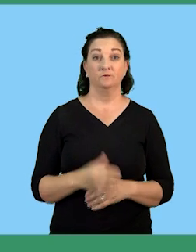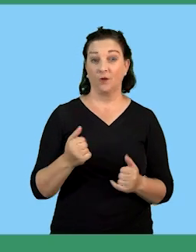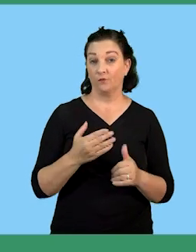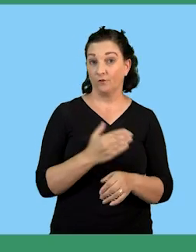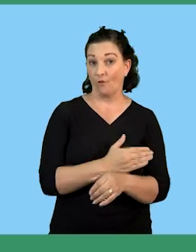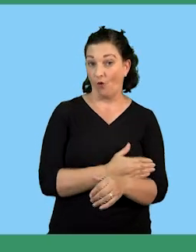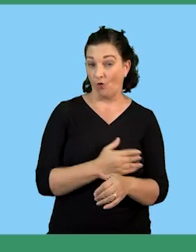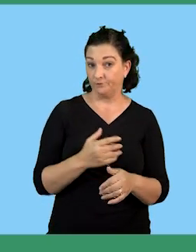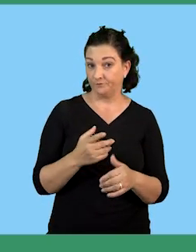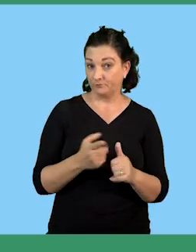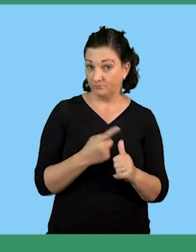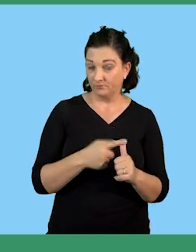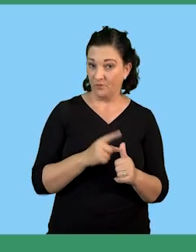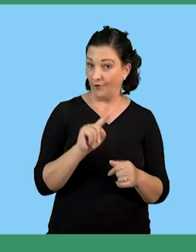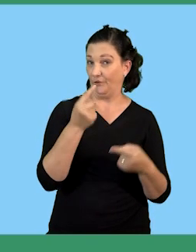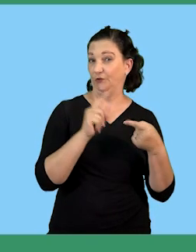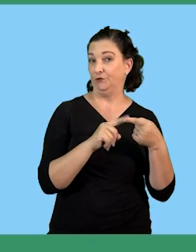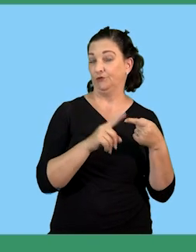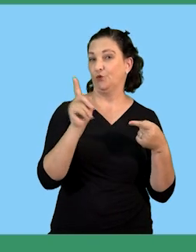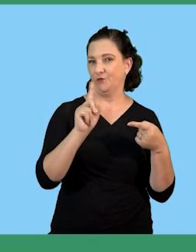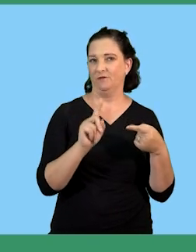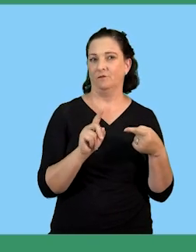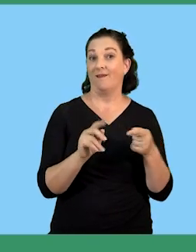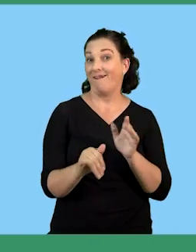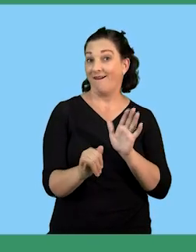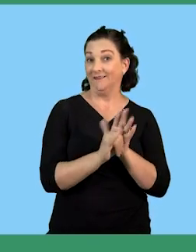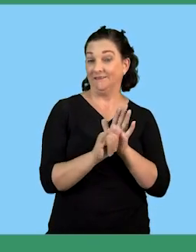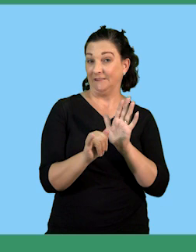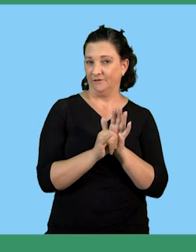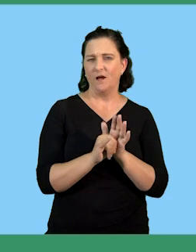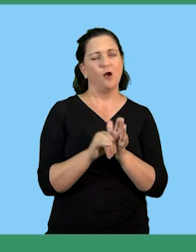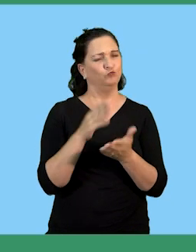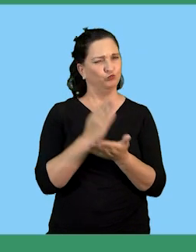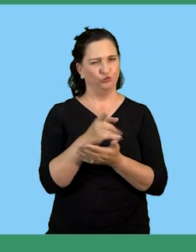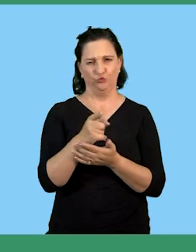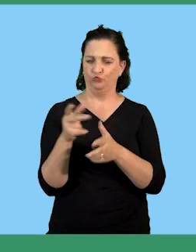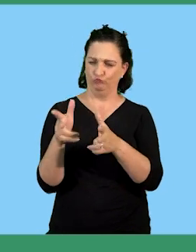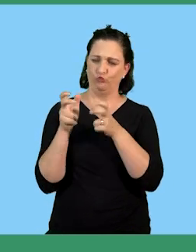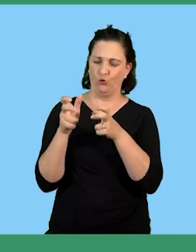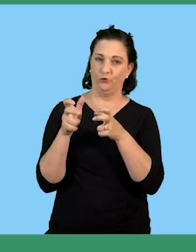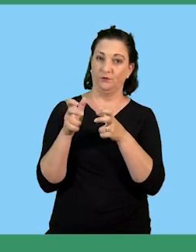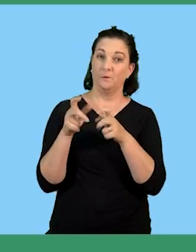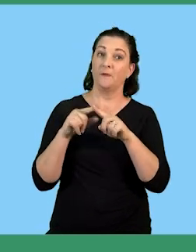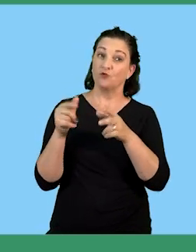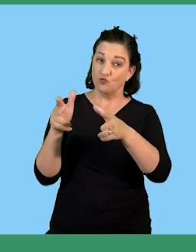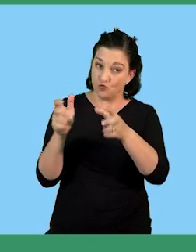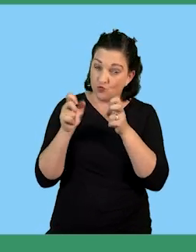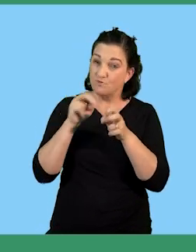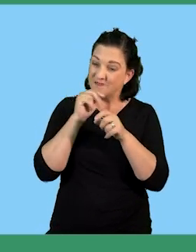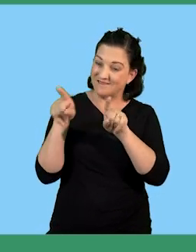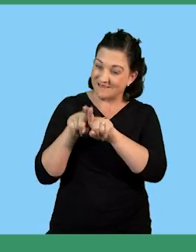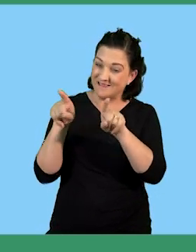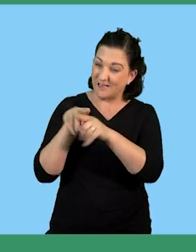we answer this question, let's go to the first one. We said identify. I'm sure you've identified, you're quoting. And remember